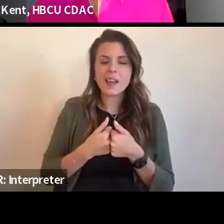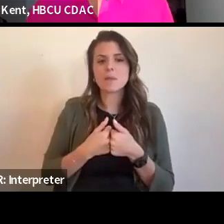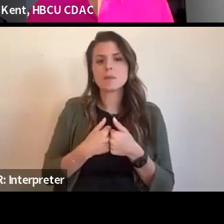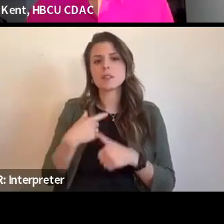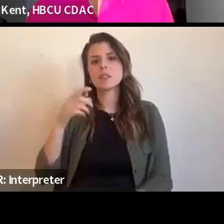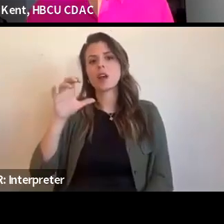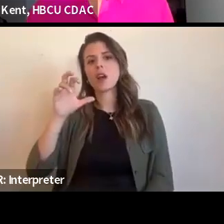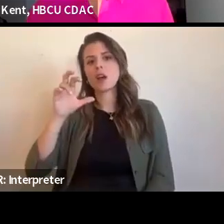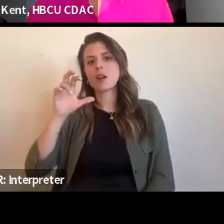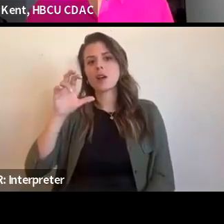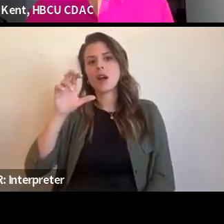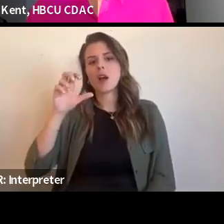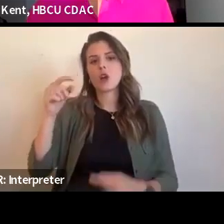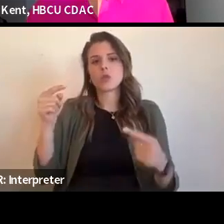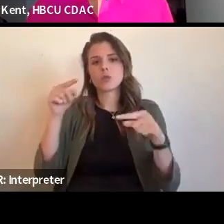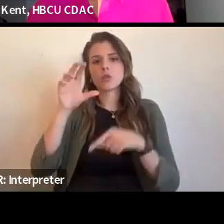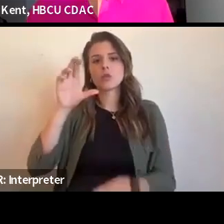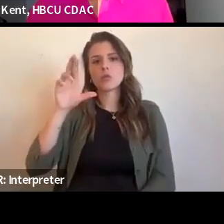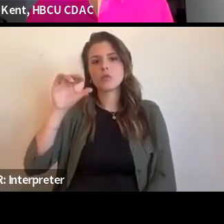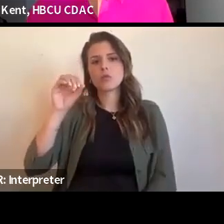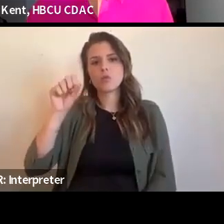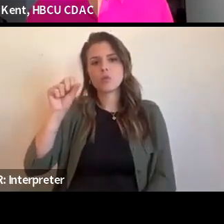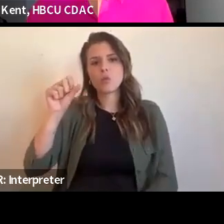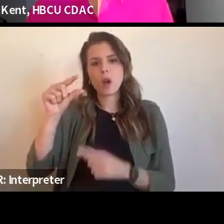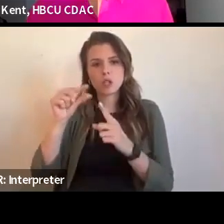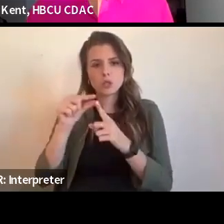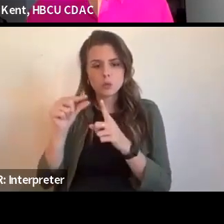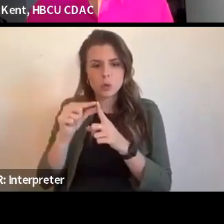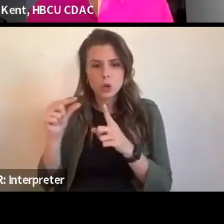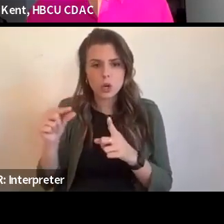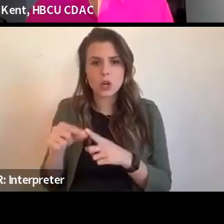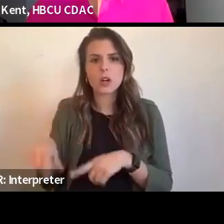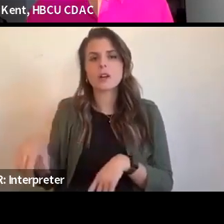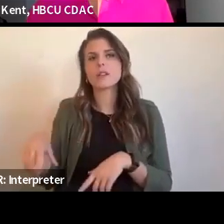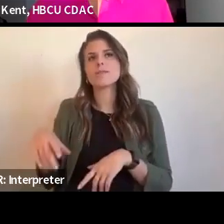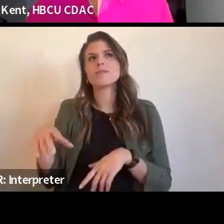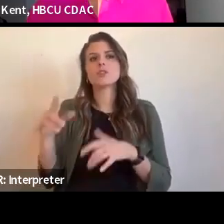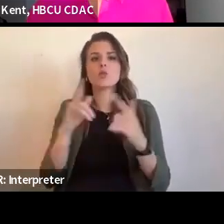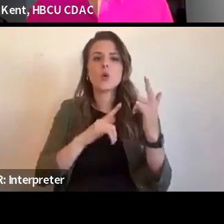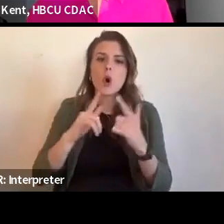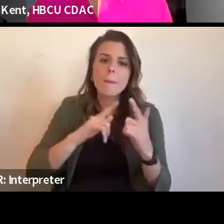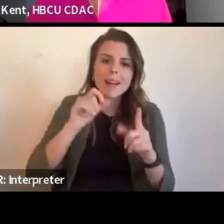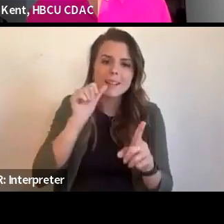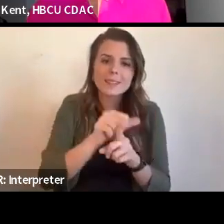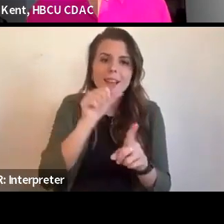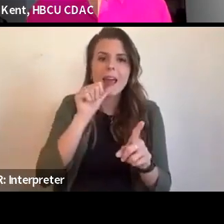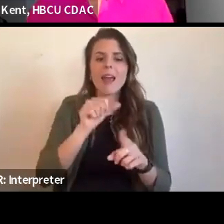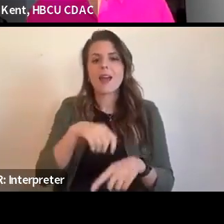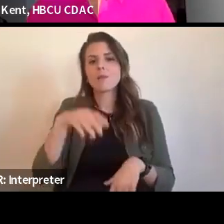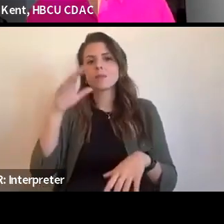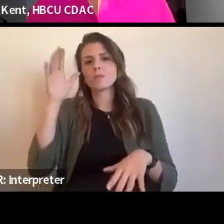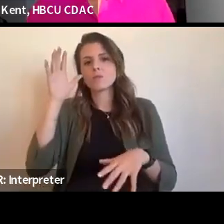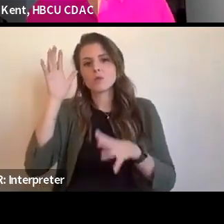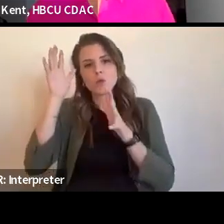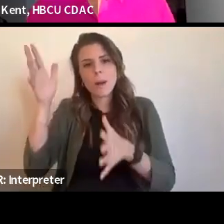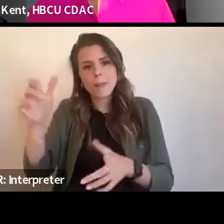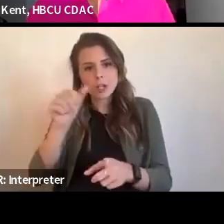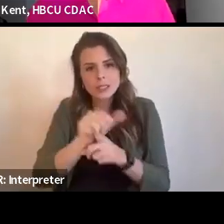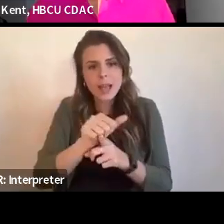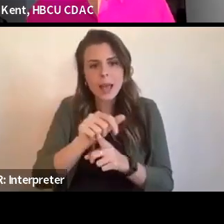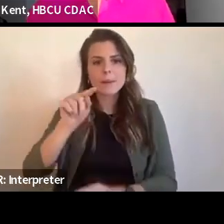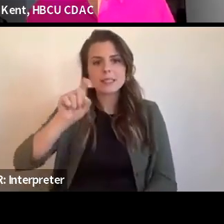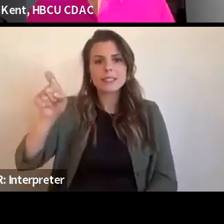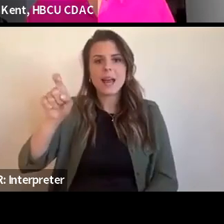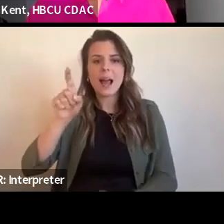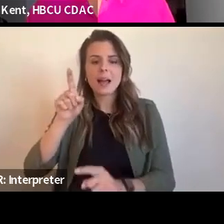puzzles relating to certain scams, right? So the grandparent scam, the romance scam, the tax return scam. So